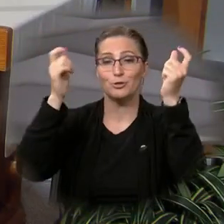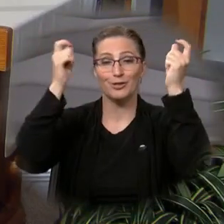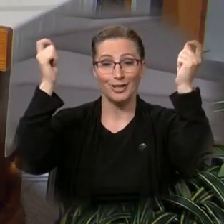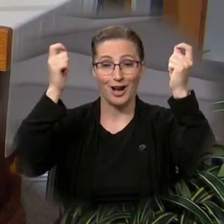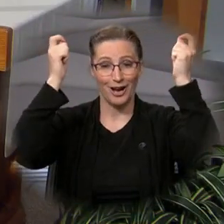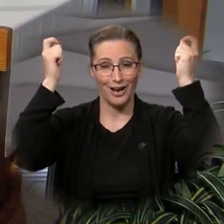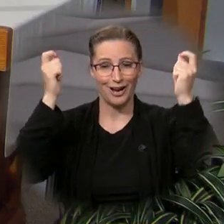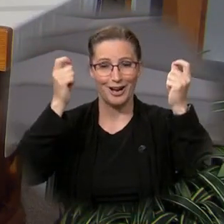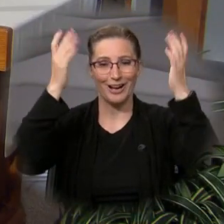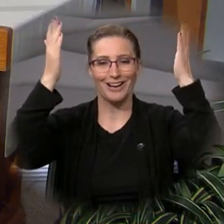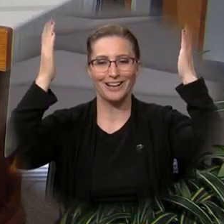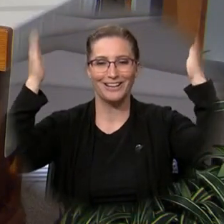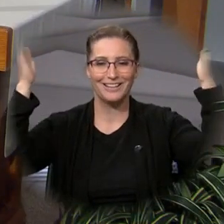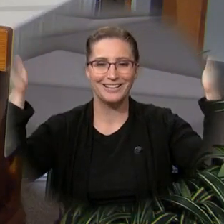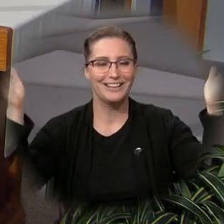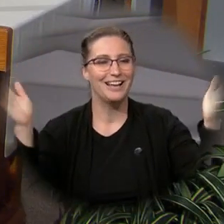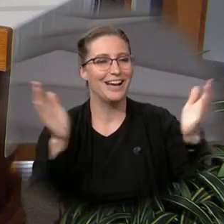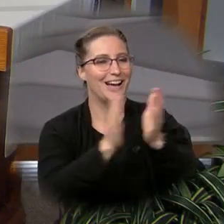Alleluia.